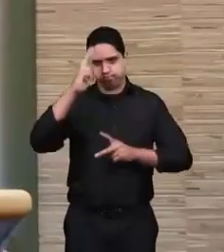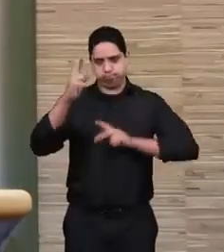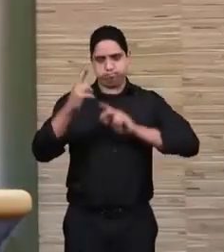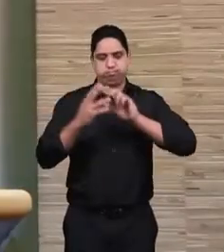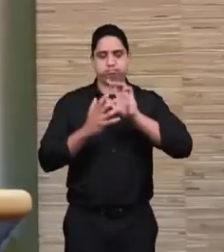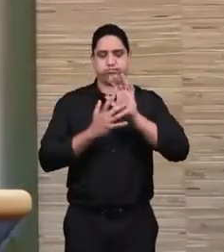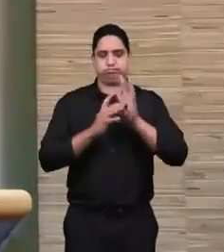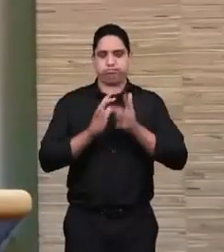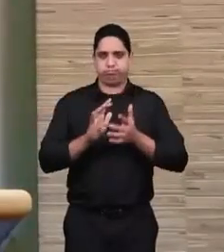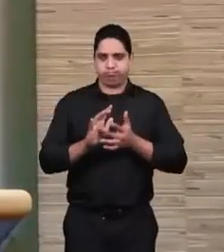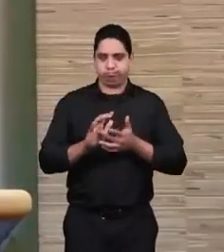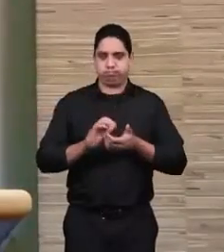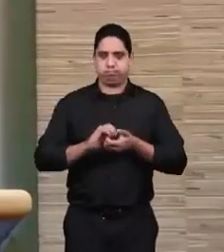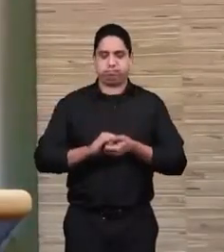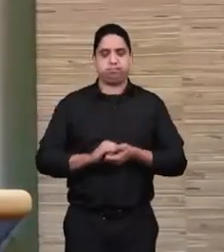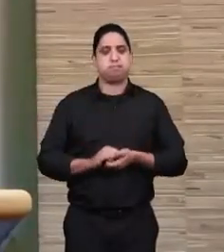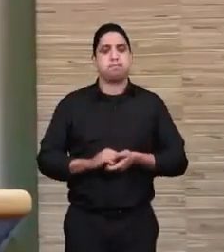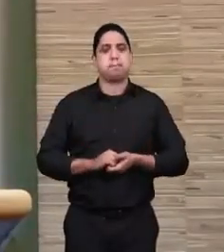First of all,